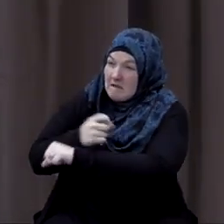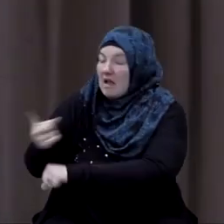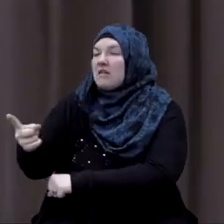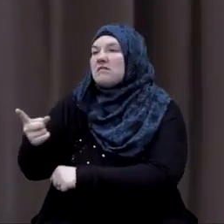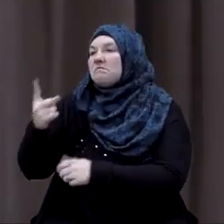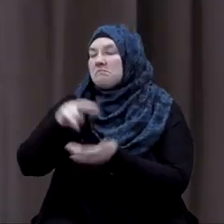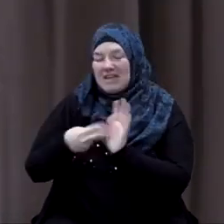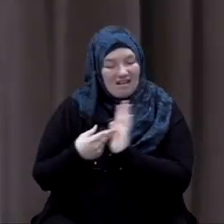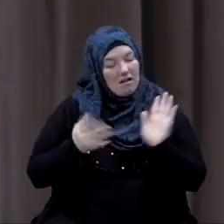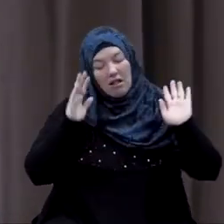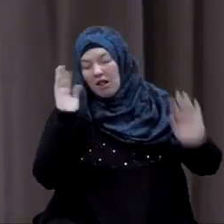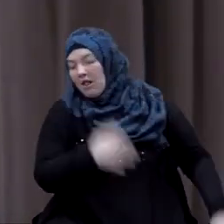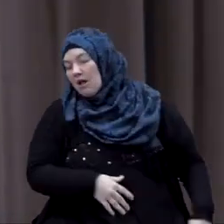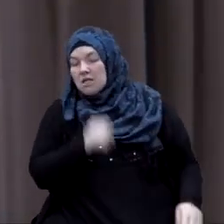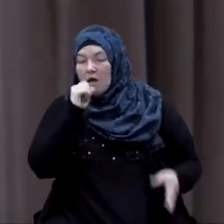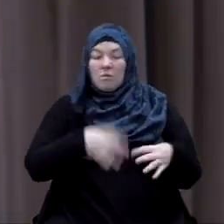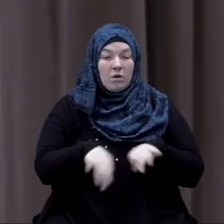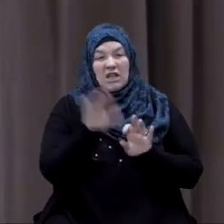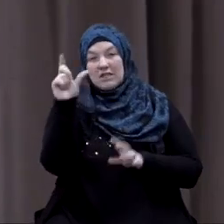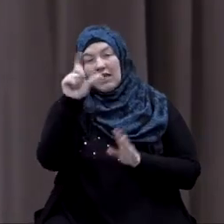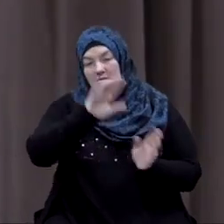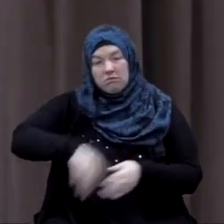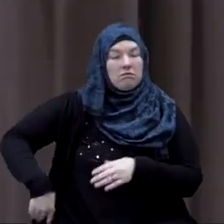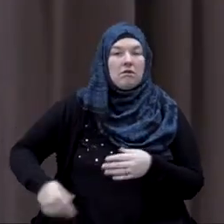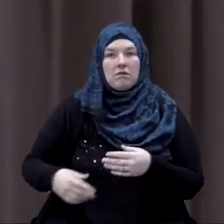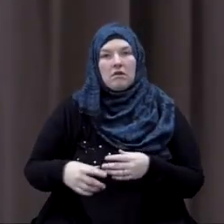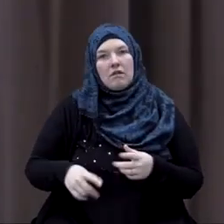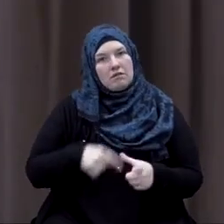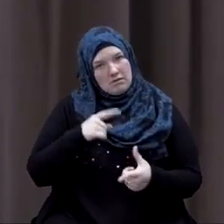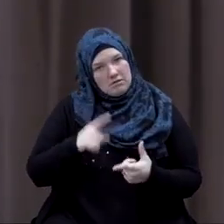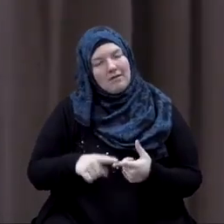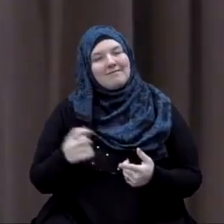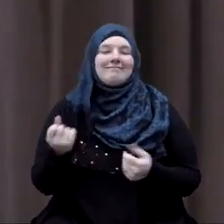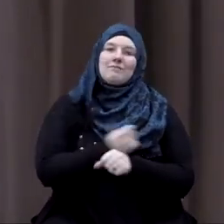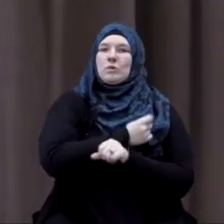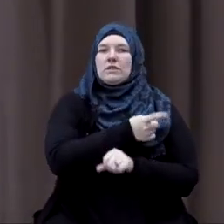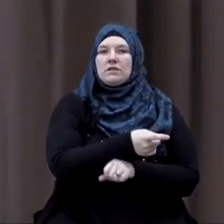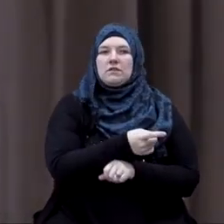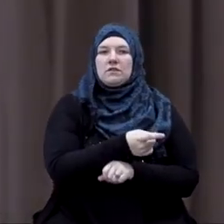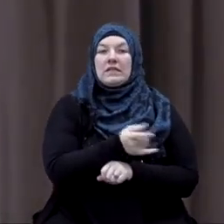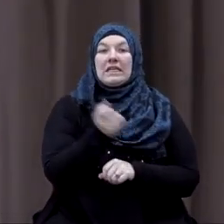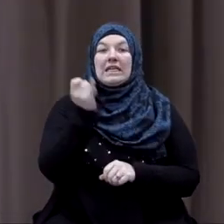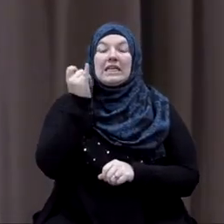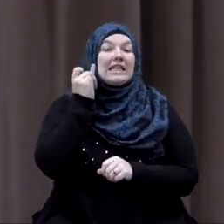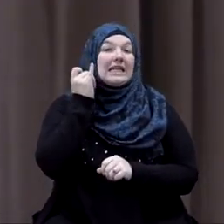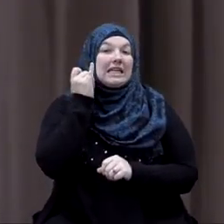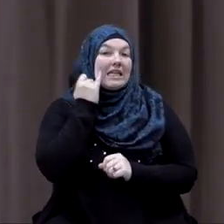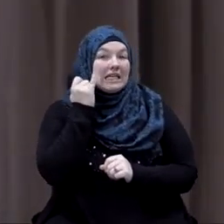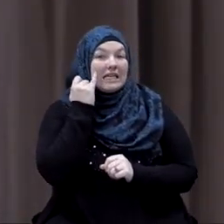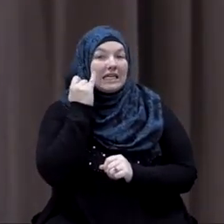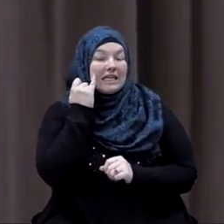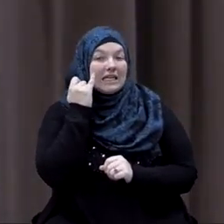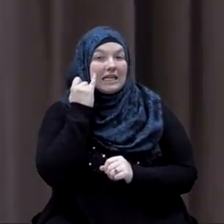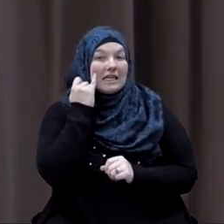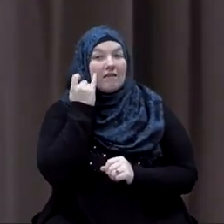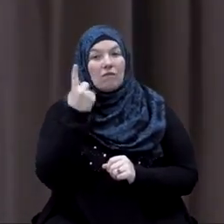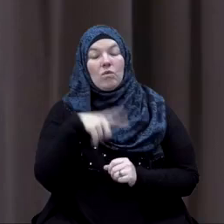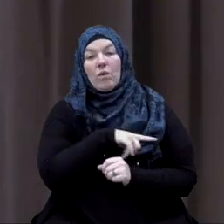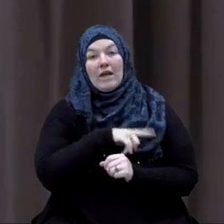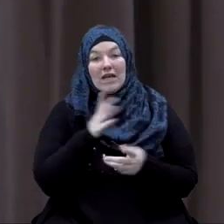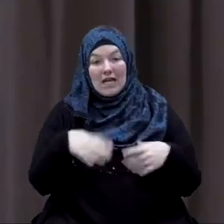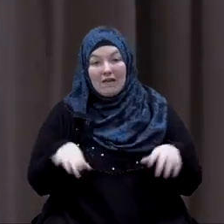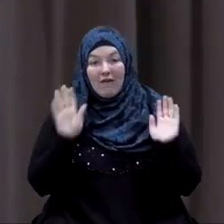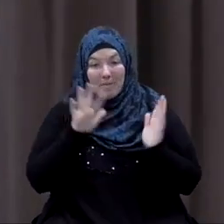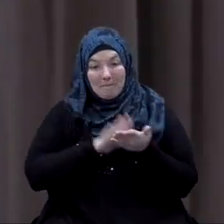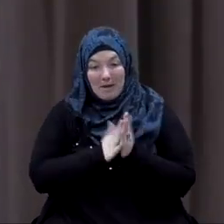chance. If we lower our back, somebody is bound to like it, will take us for a ride.